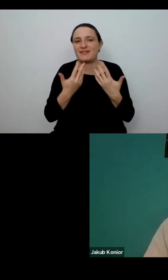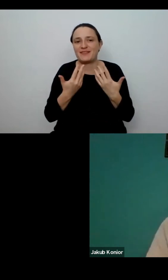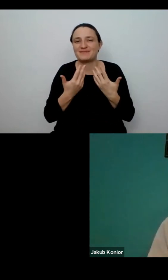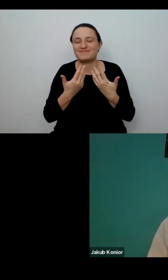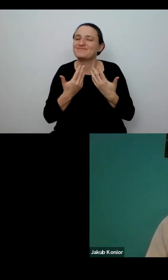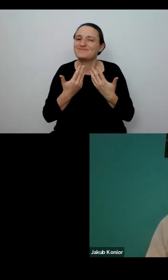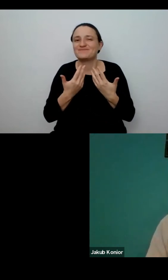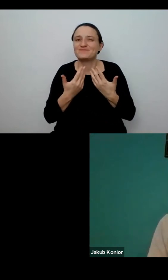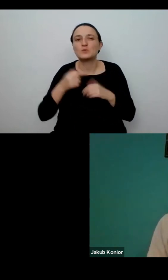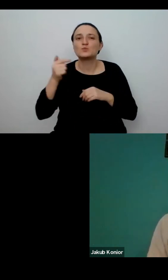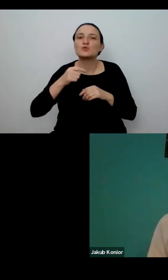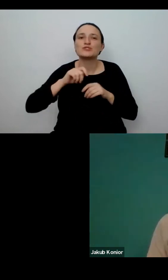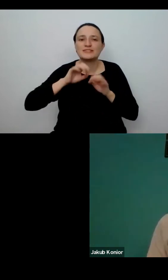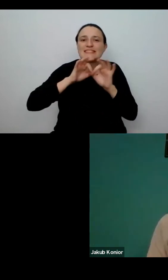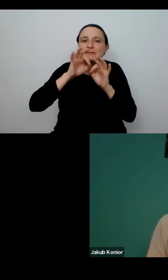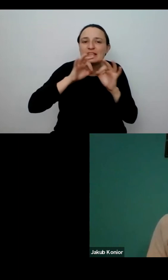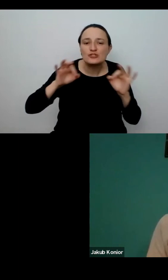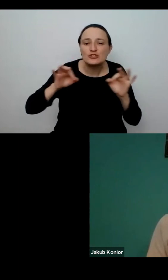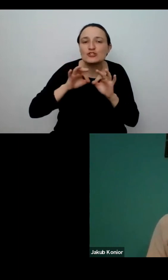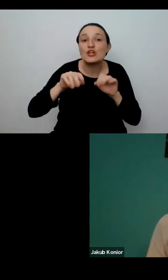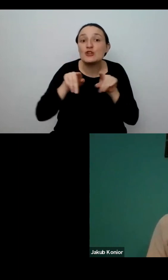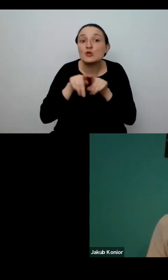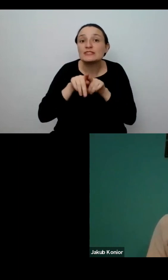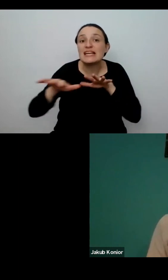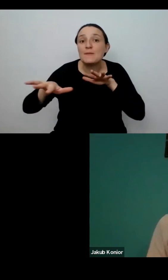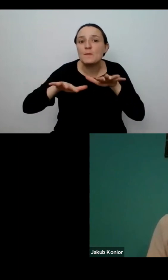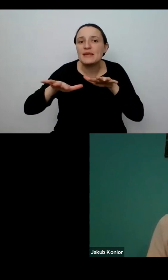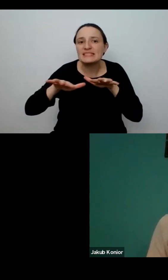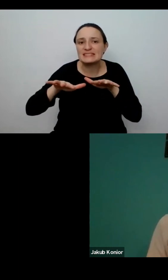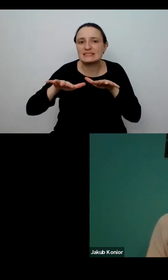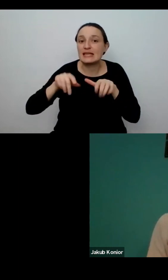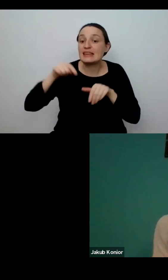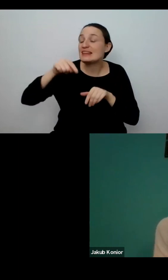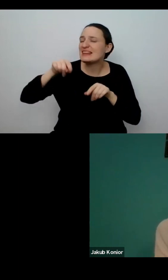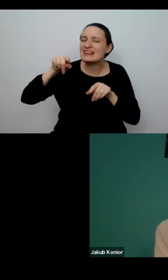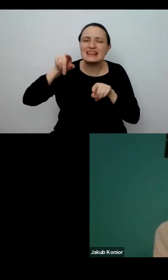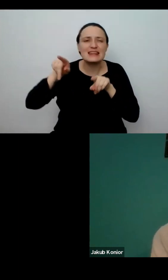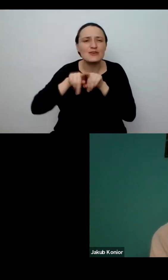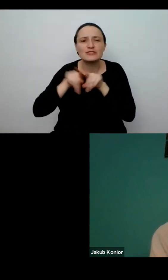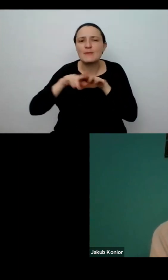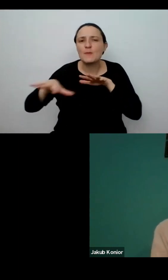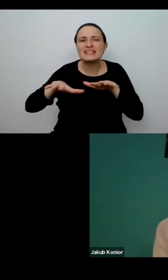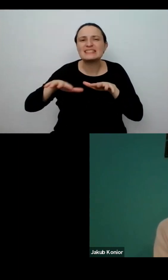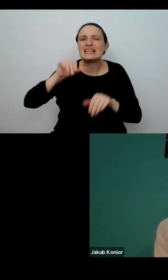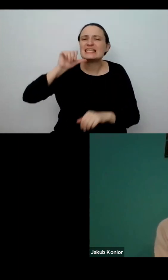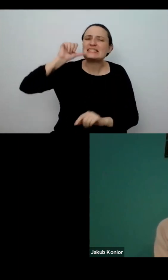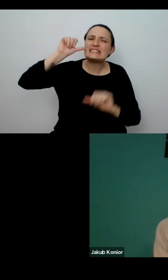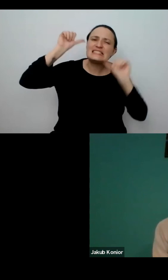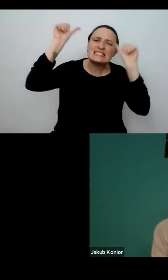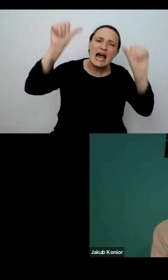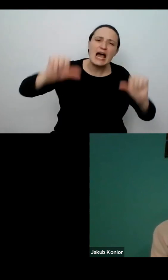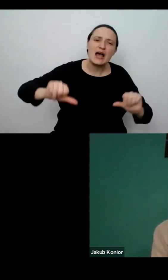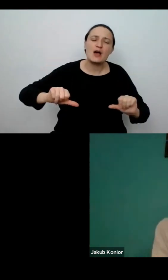spot for the whole year to get a precise reading, because